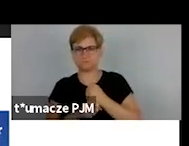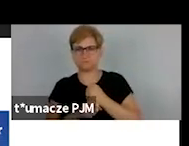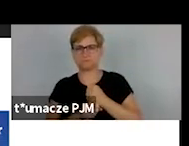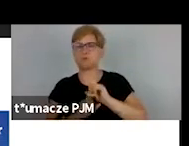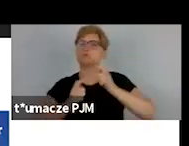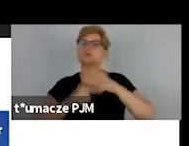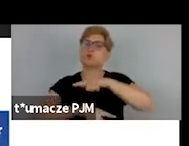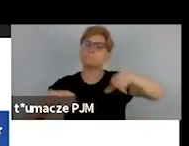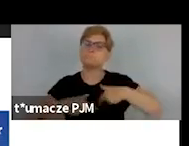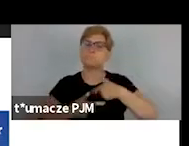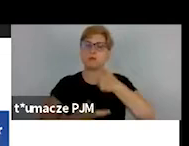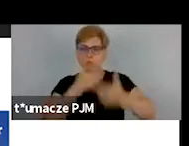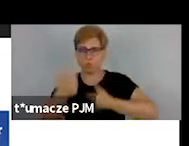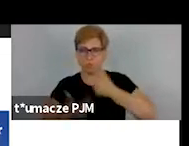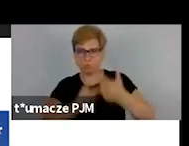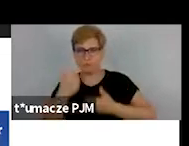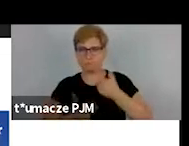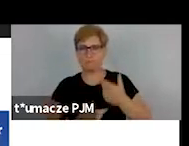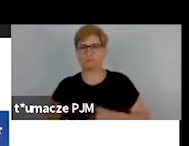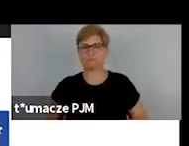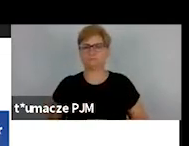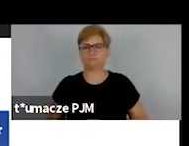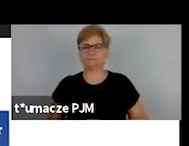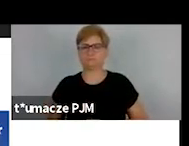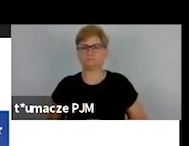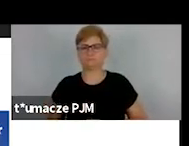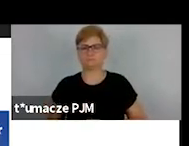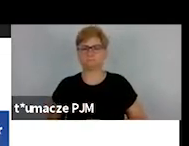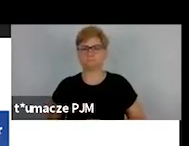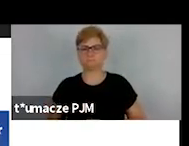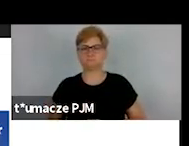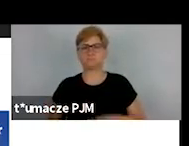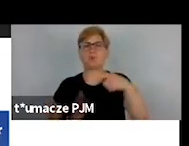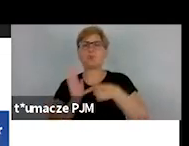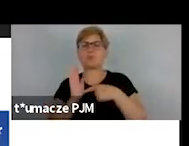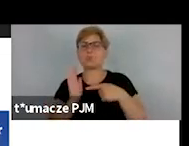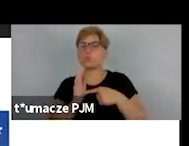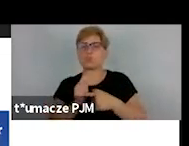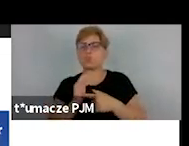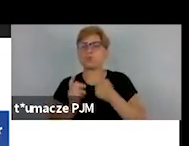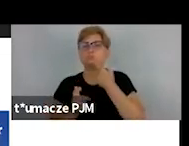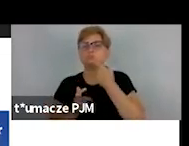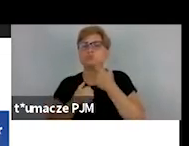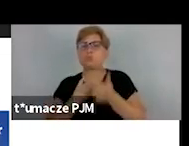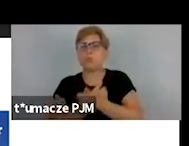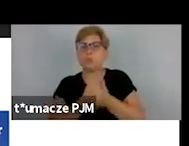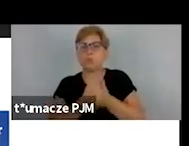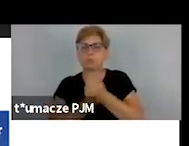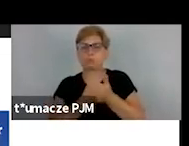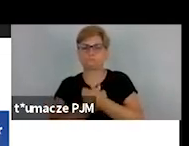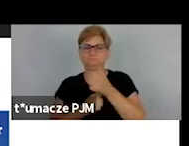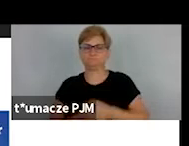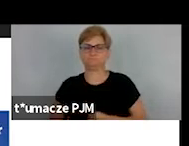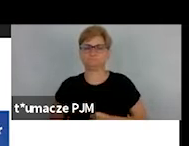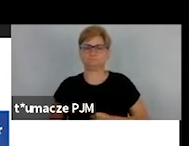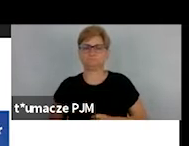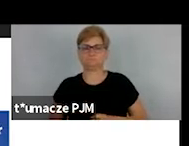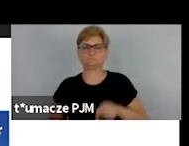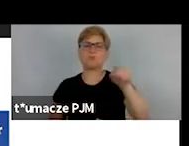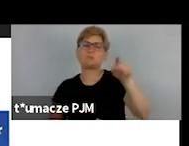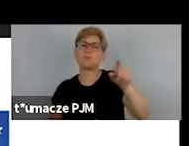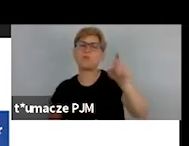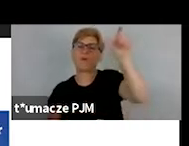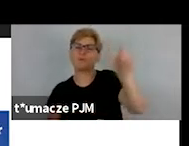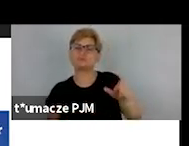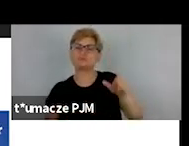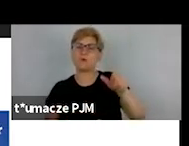leader accountable for statements he made that we thought undermined our constitutional commitment to gender equality. We took